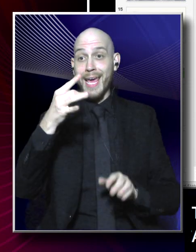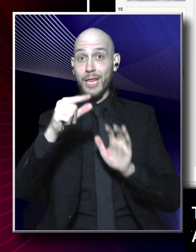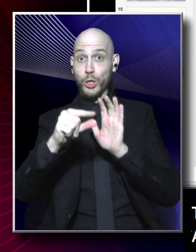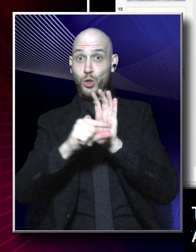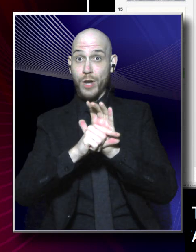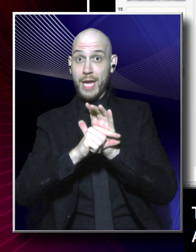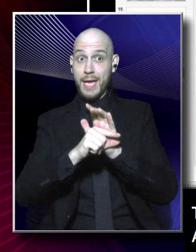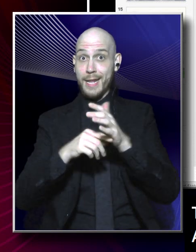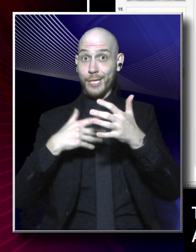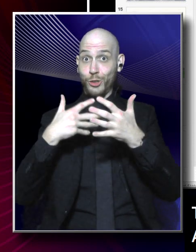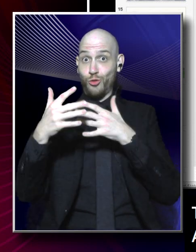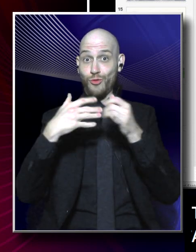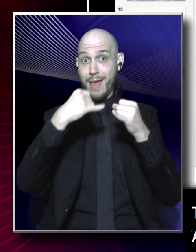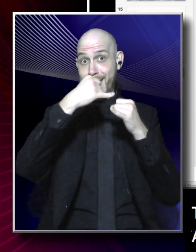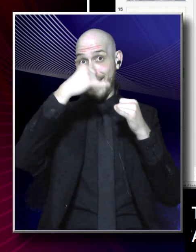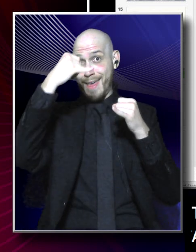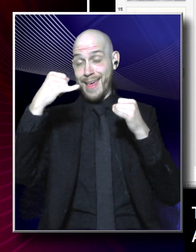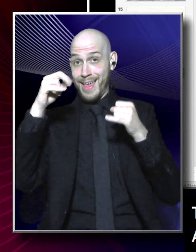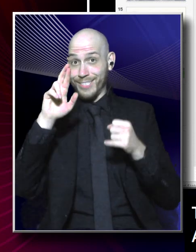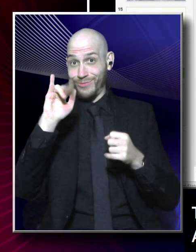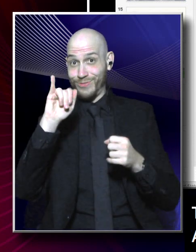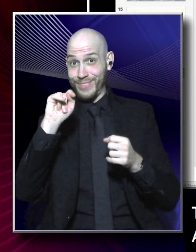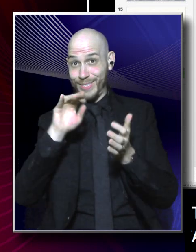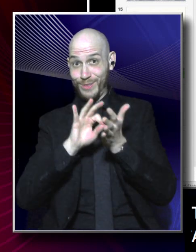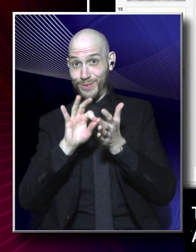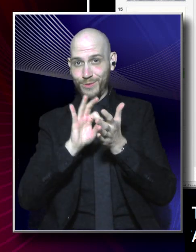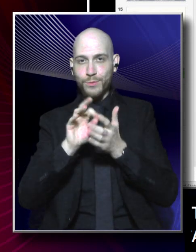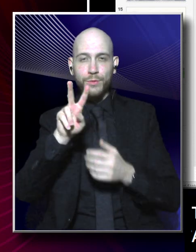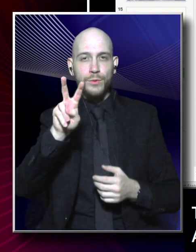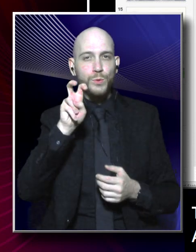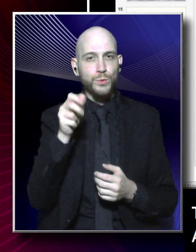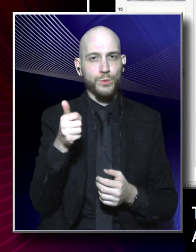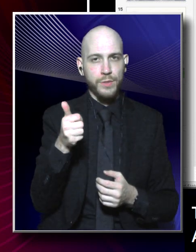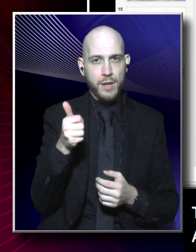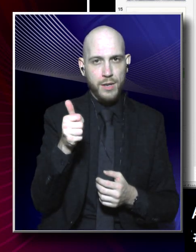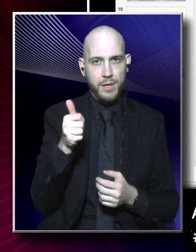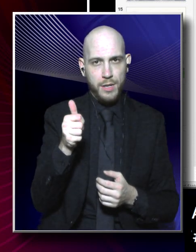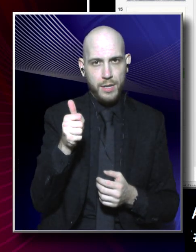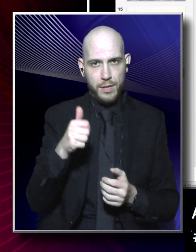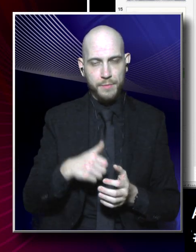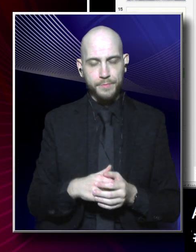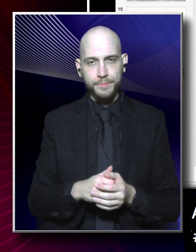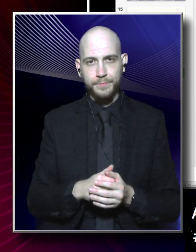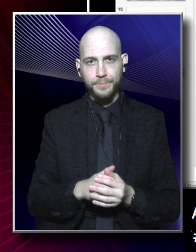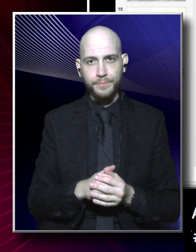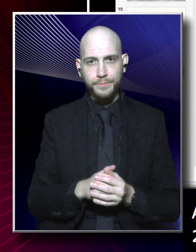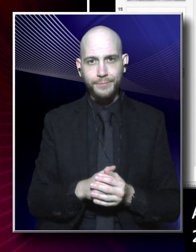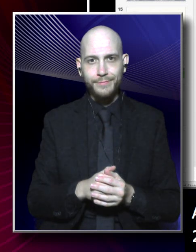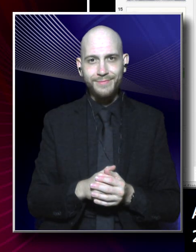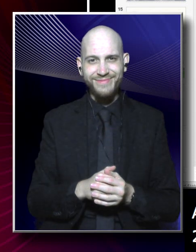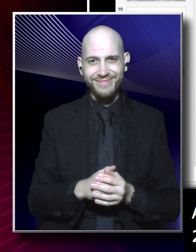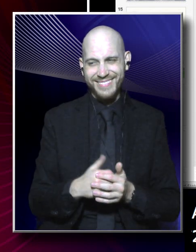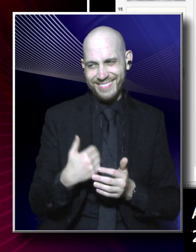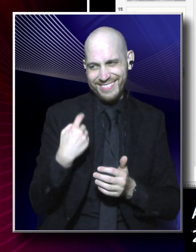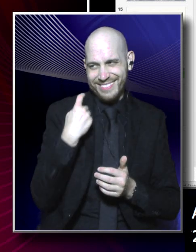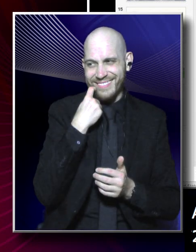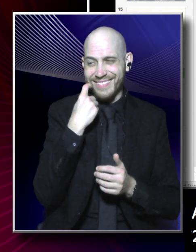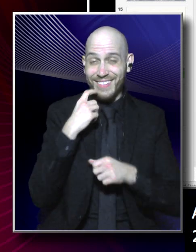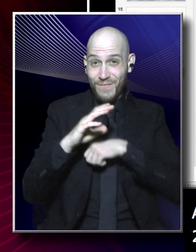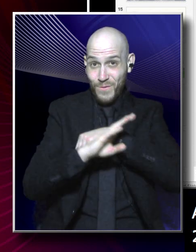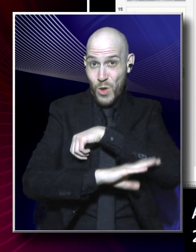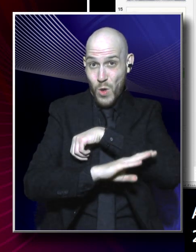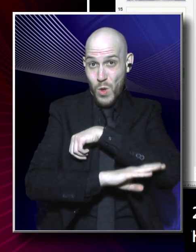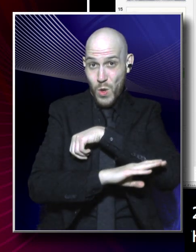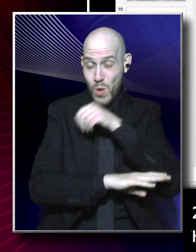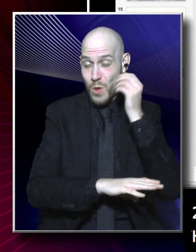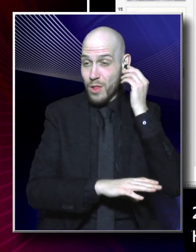a 210. The RIT score is at a 210. In the fall, which would be this year, that kid has now progressed